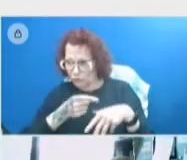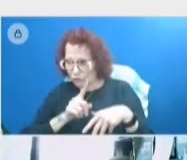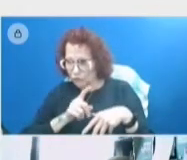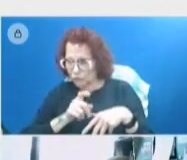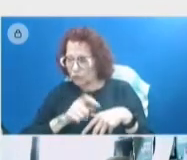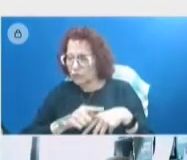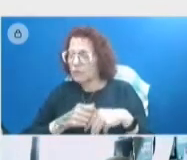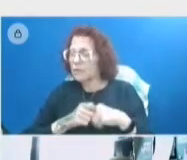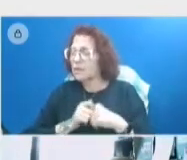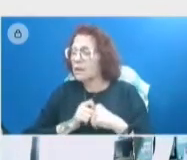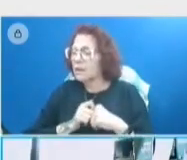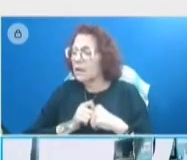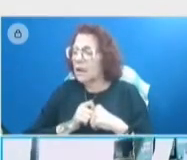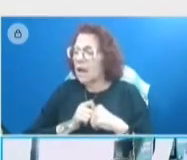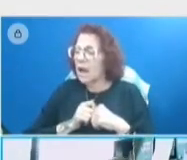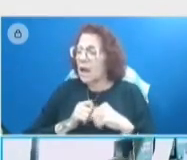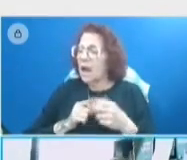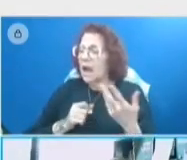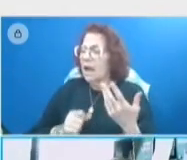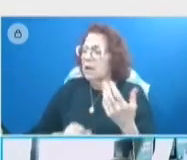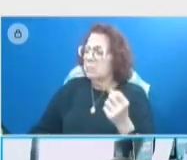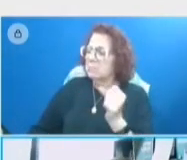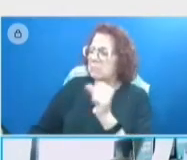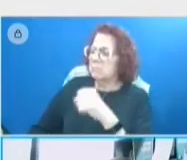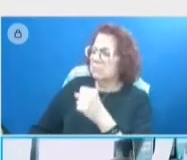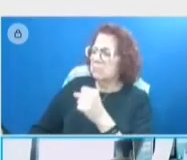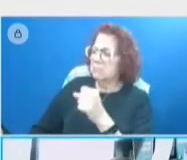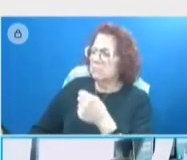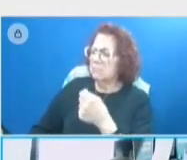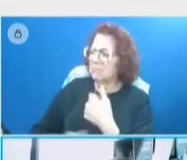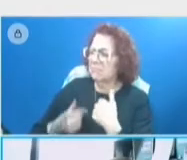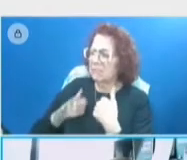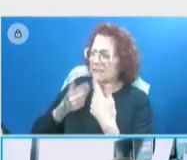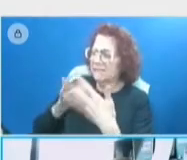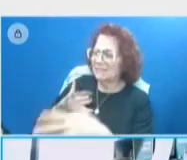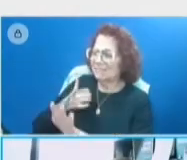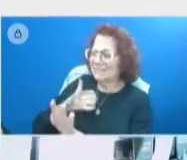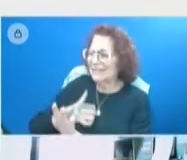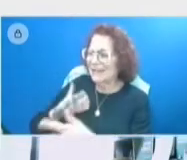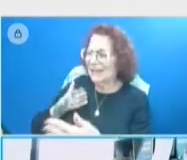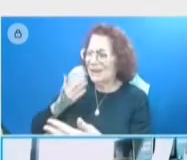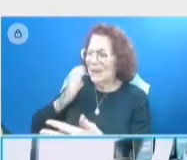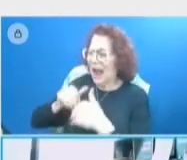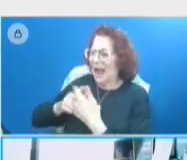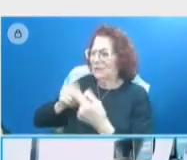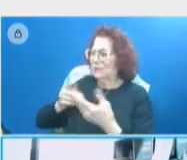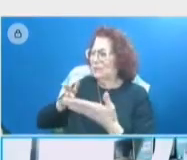been muted midstream, so I apologize. I don't know how that happened.